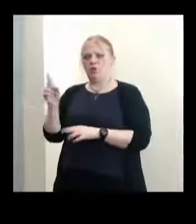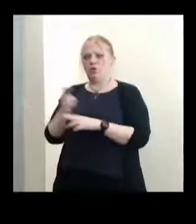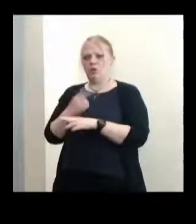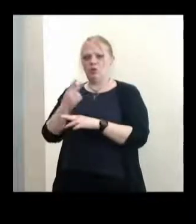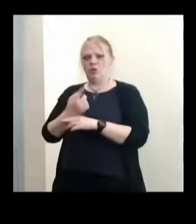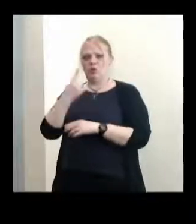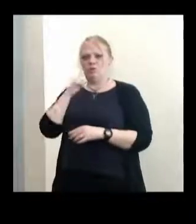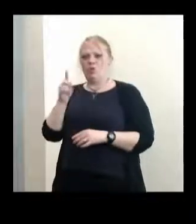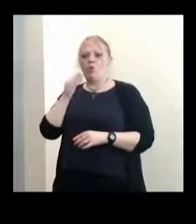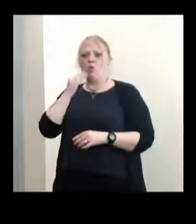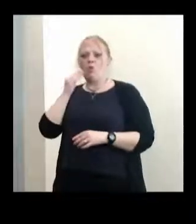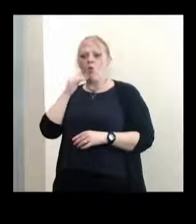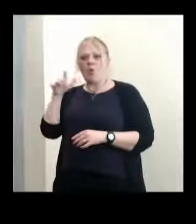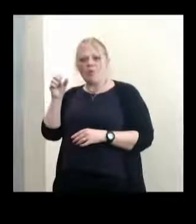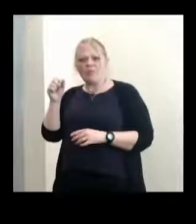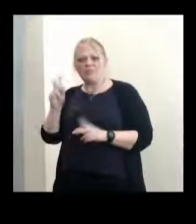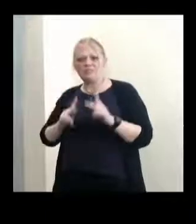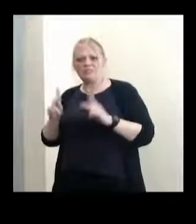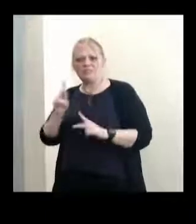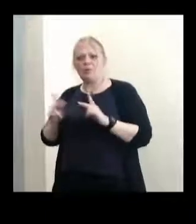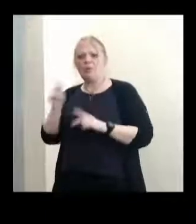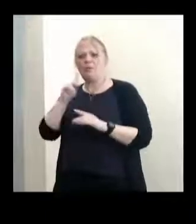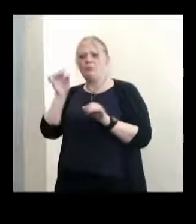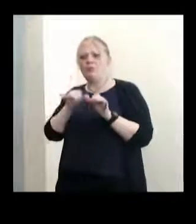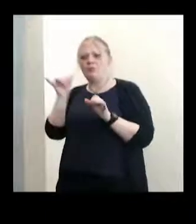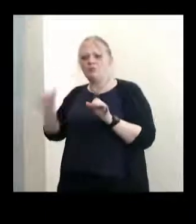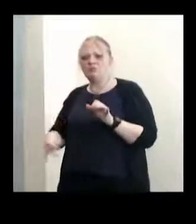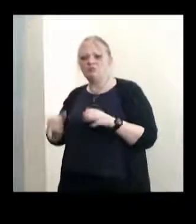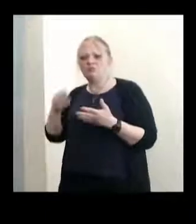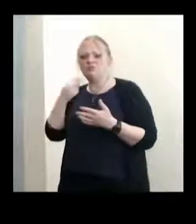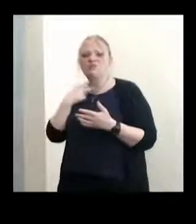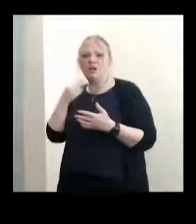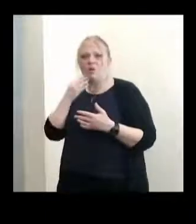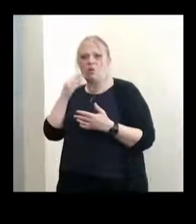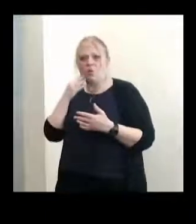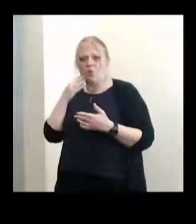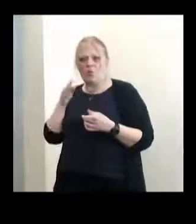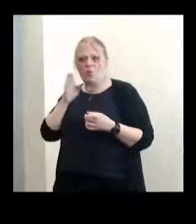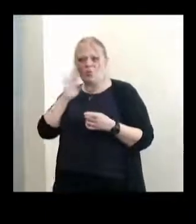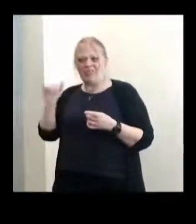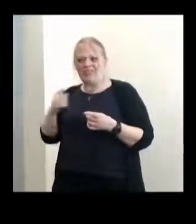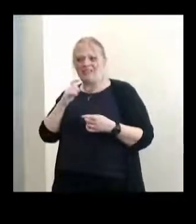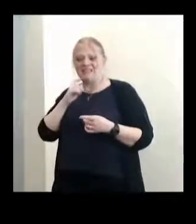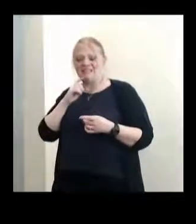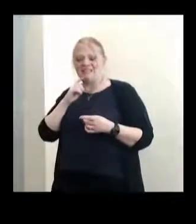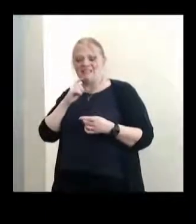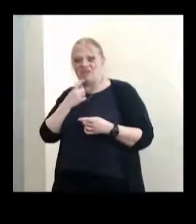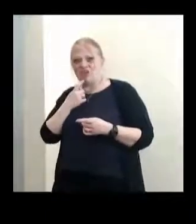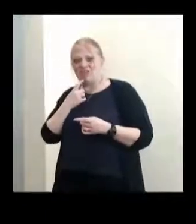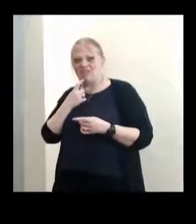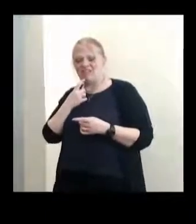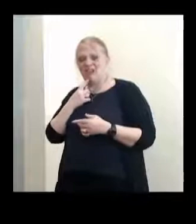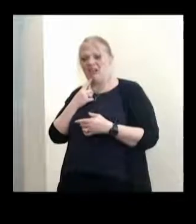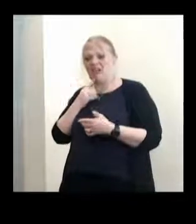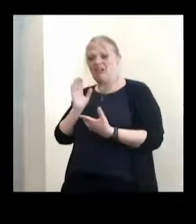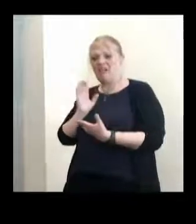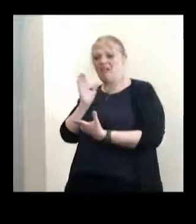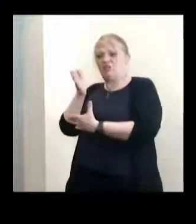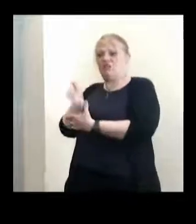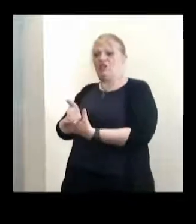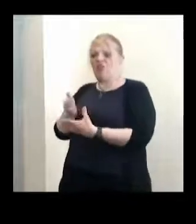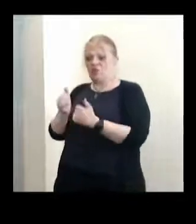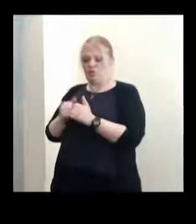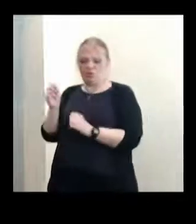homeless people, people who are confined to their homes. Is this going to seriously interfere with getting